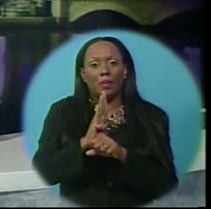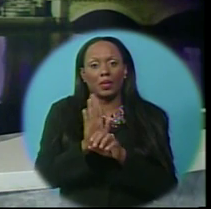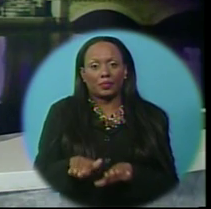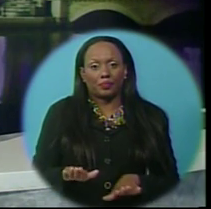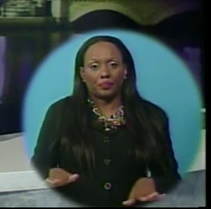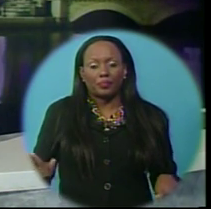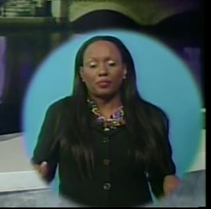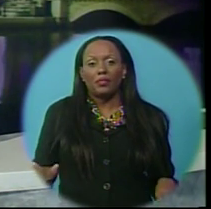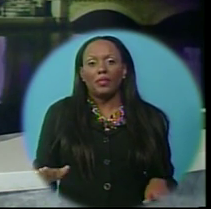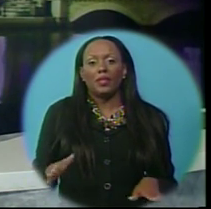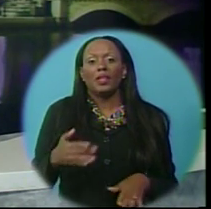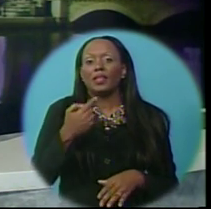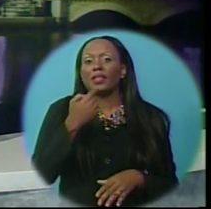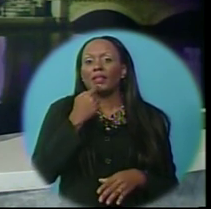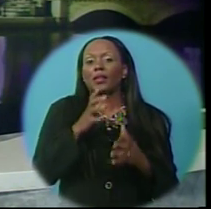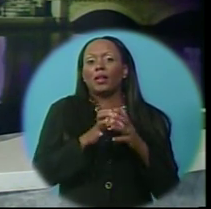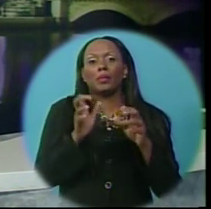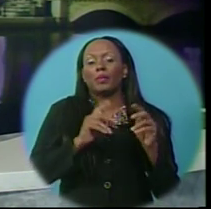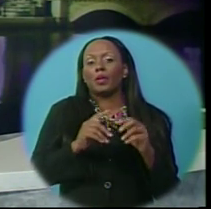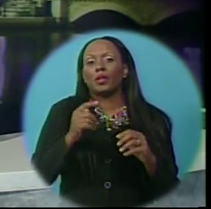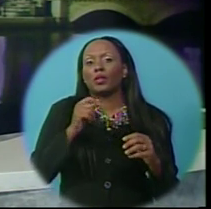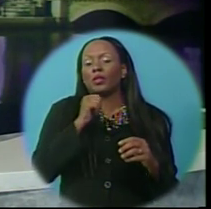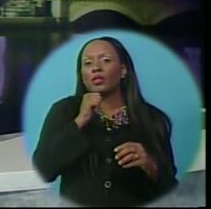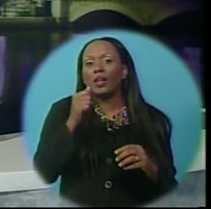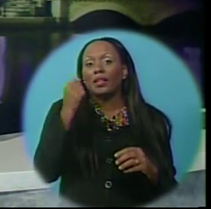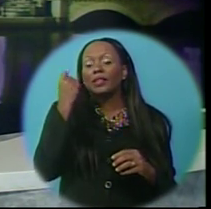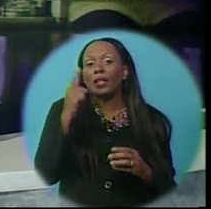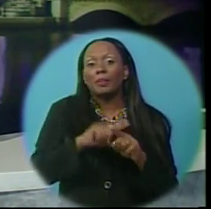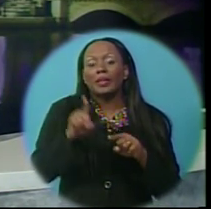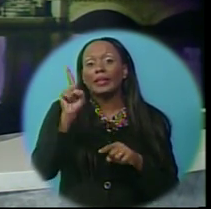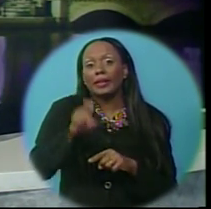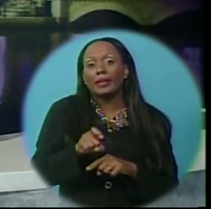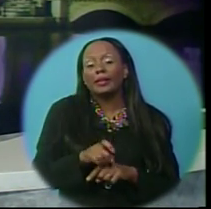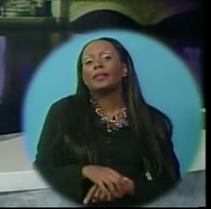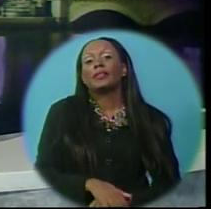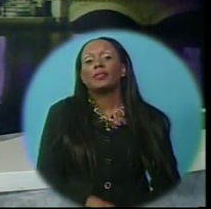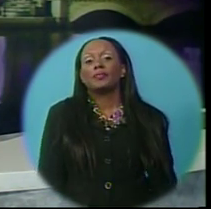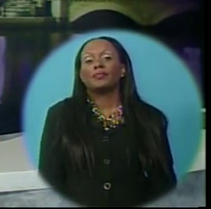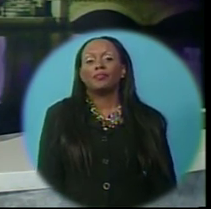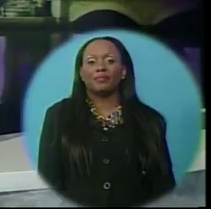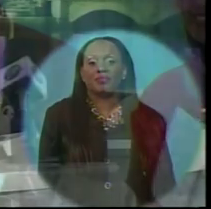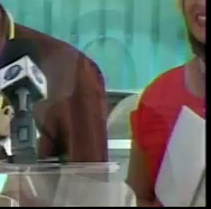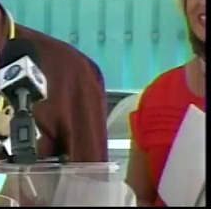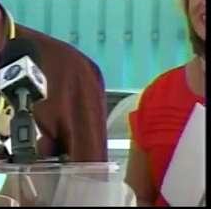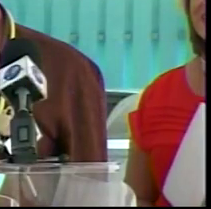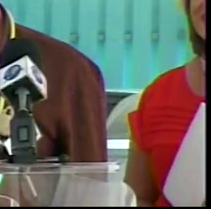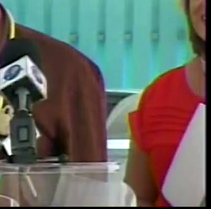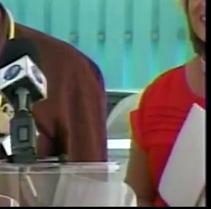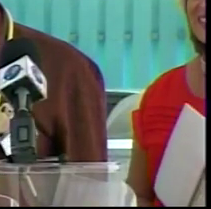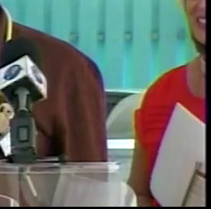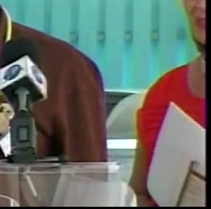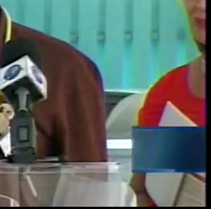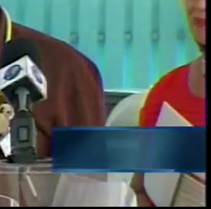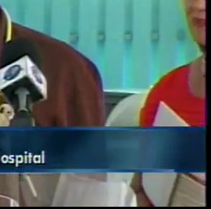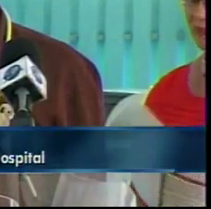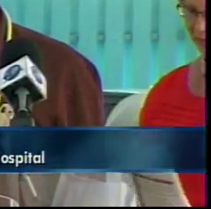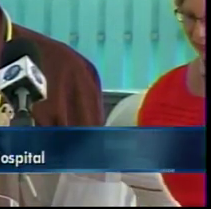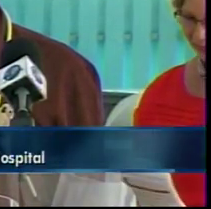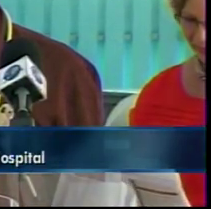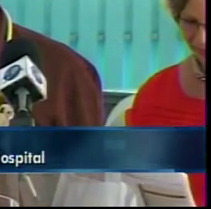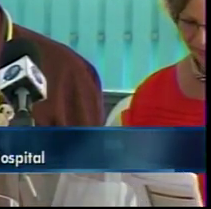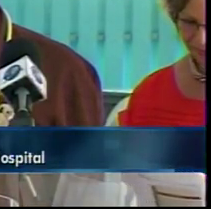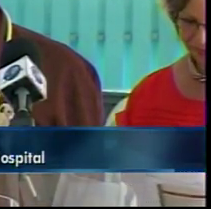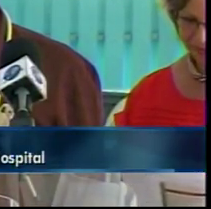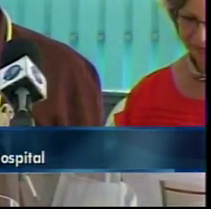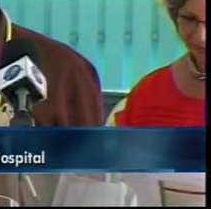island's children. He said a need, he says, is overlooked. One example is the playroom, which you